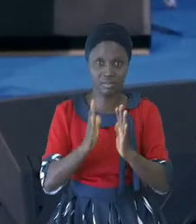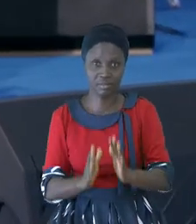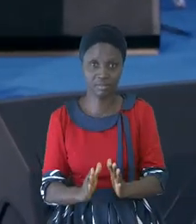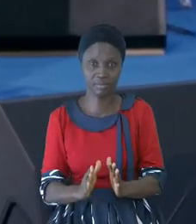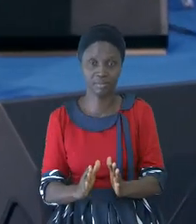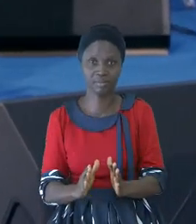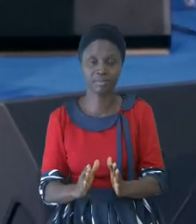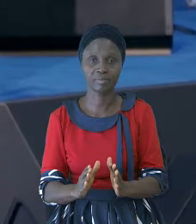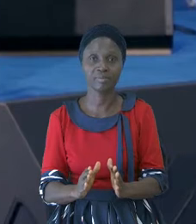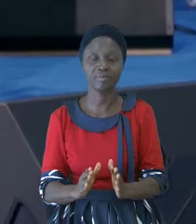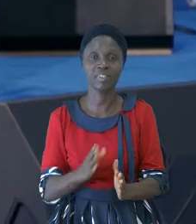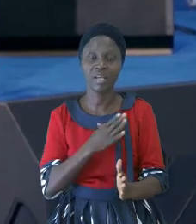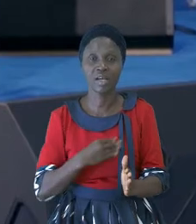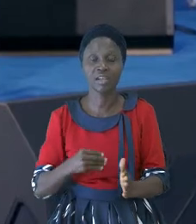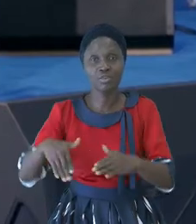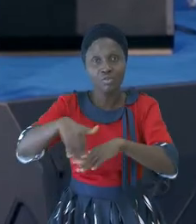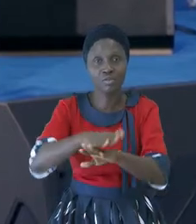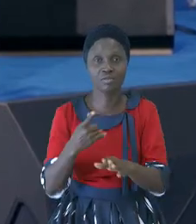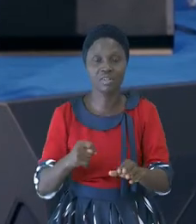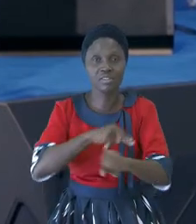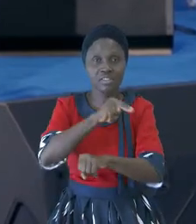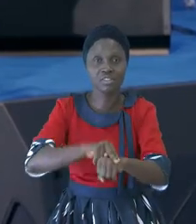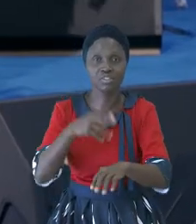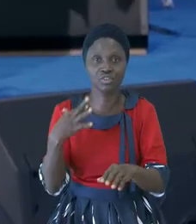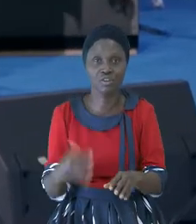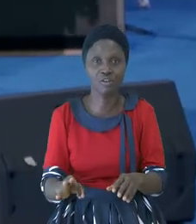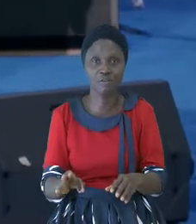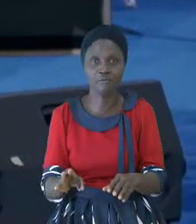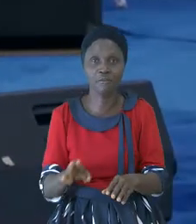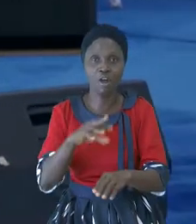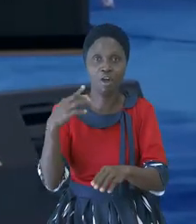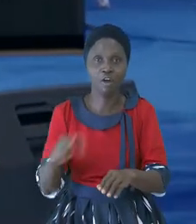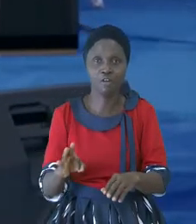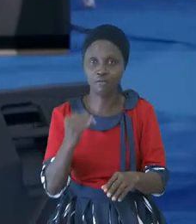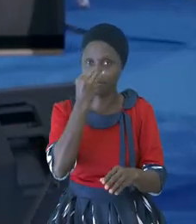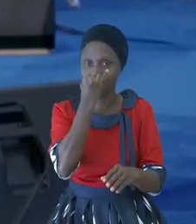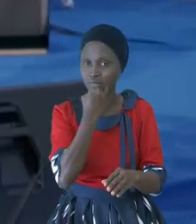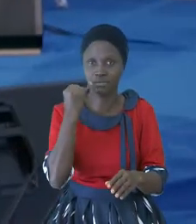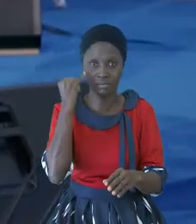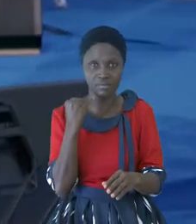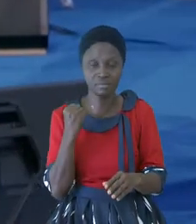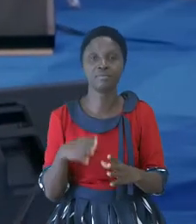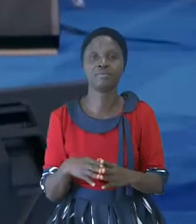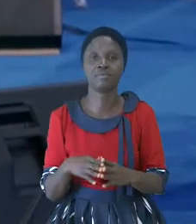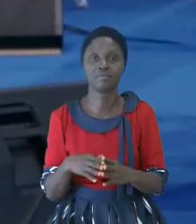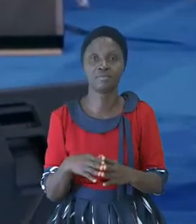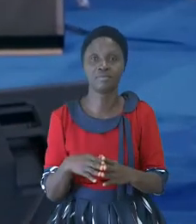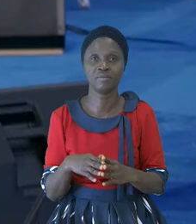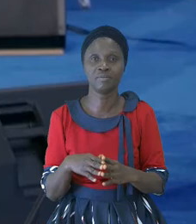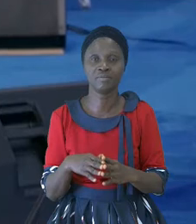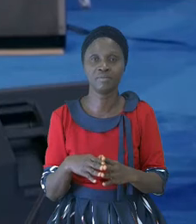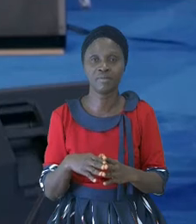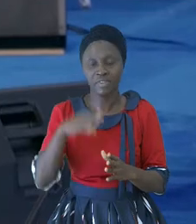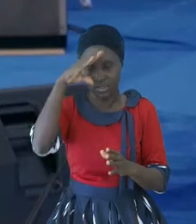shepherd over the nation of Israel. And he knew the dangers that sheep could have.